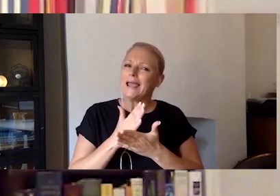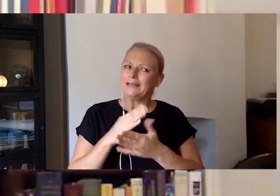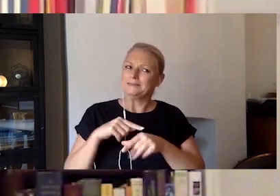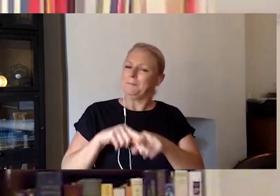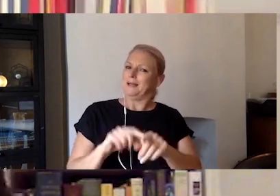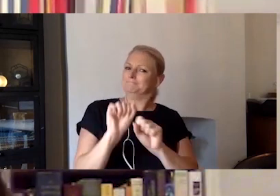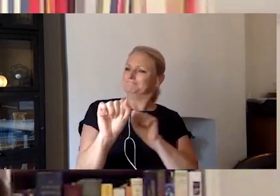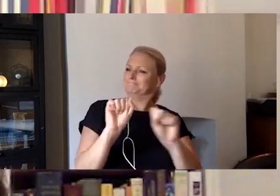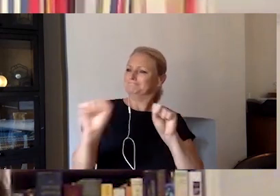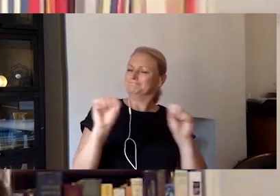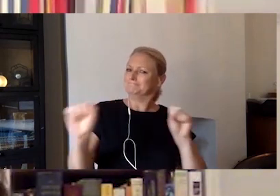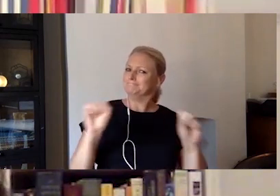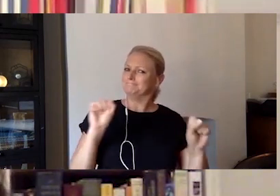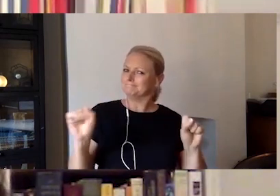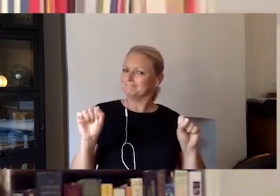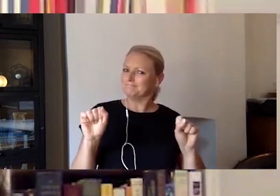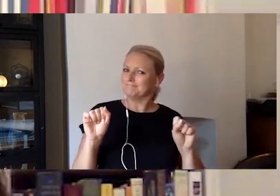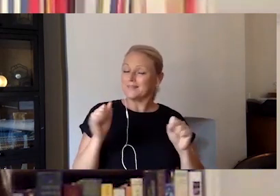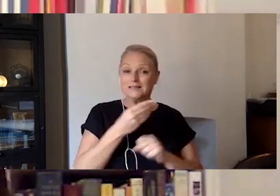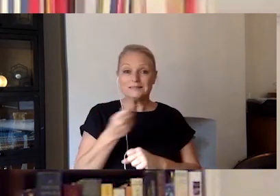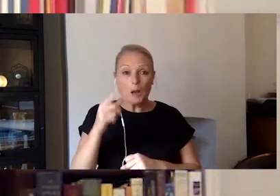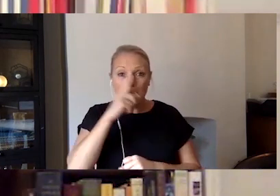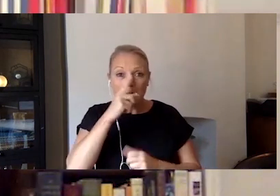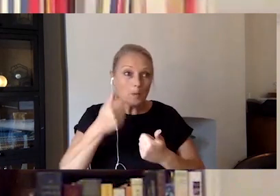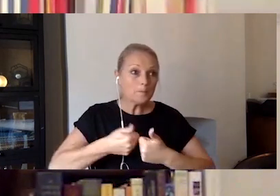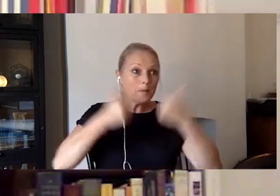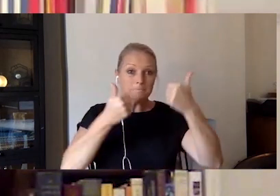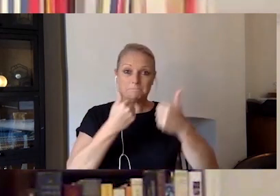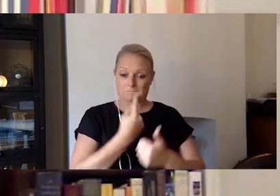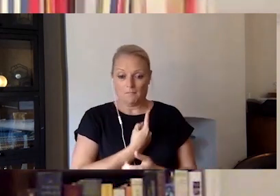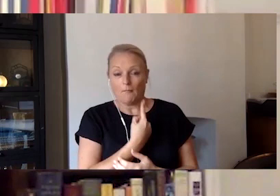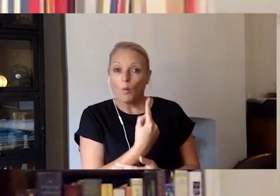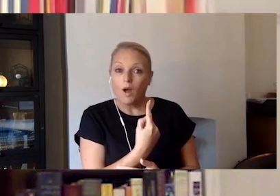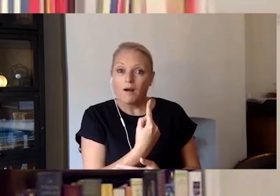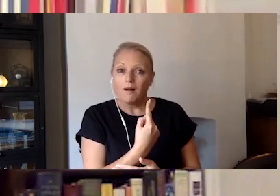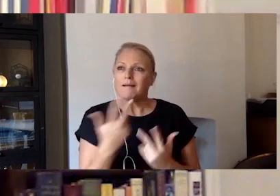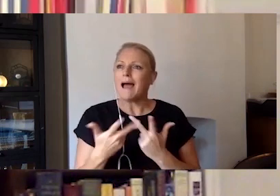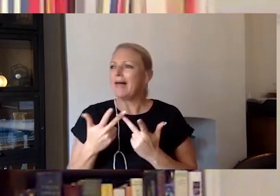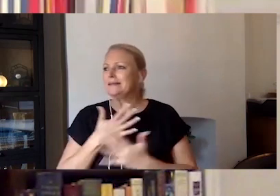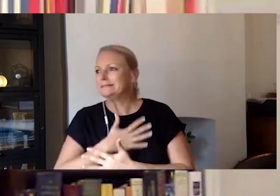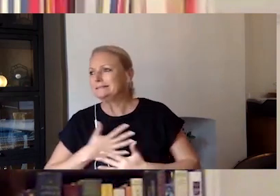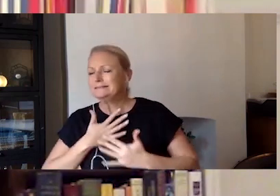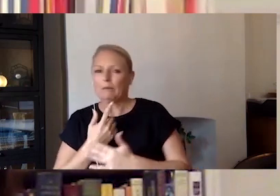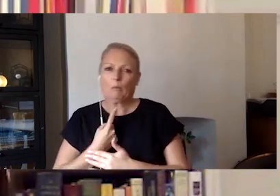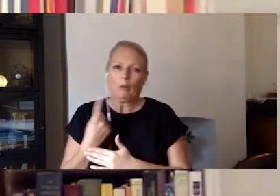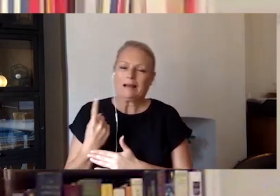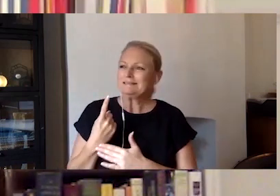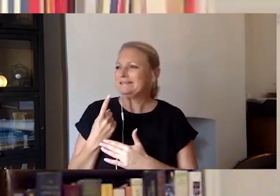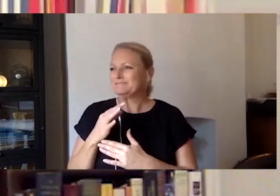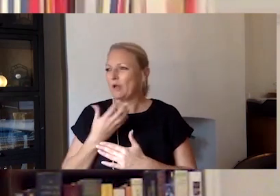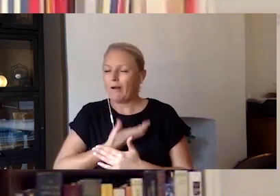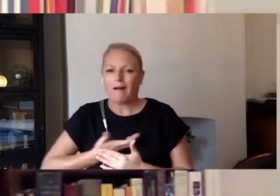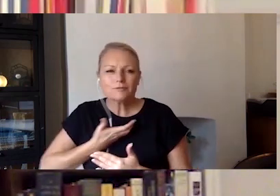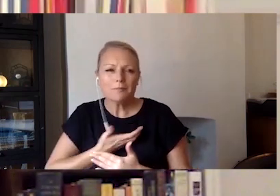works for you. But I would say whether it be in your private practice, if you decide to sort of go